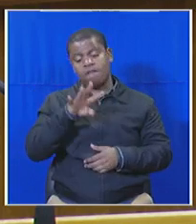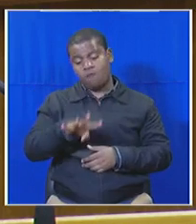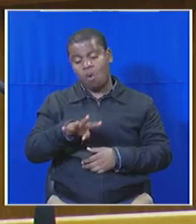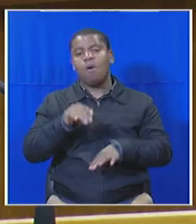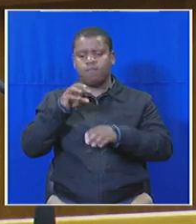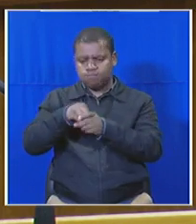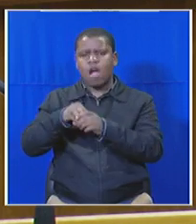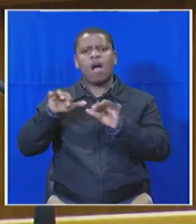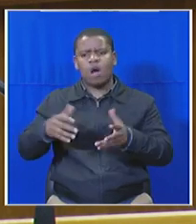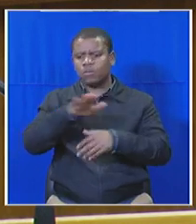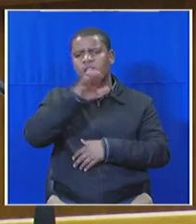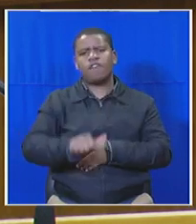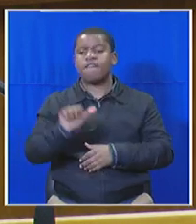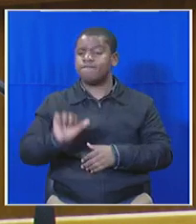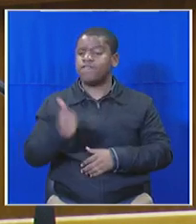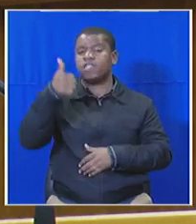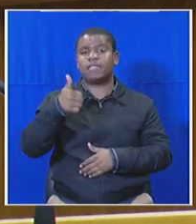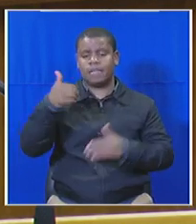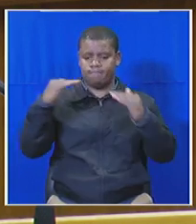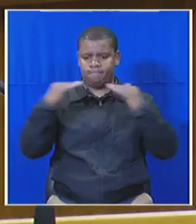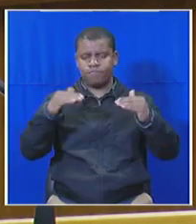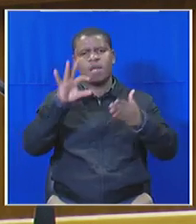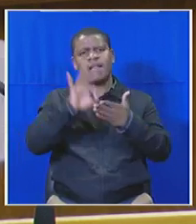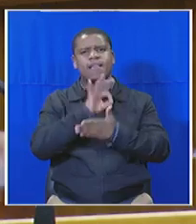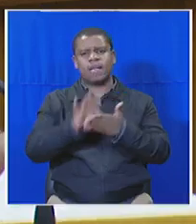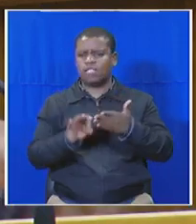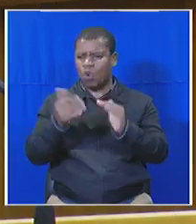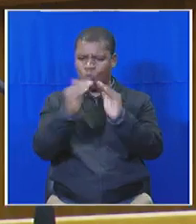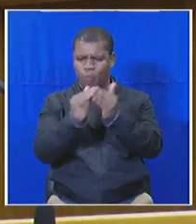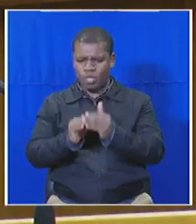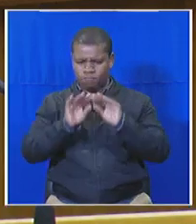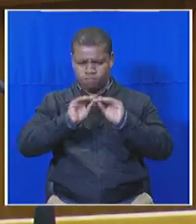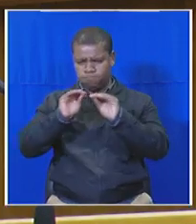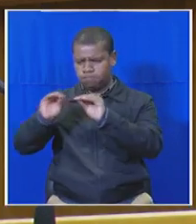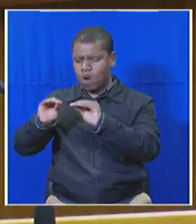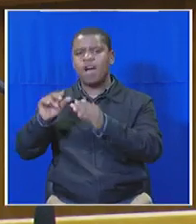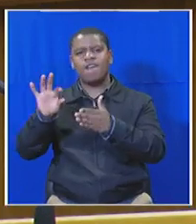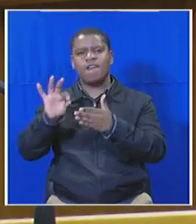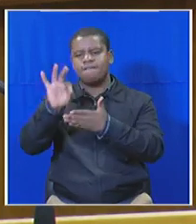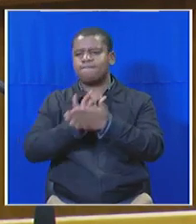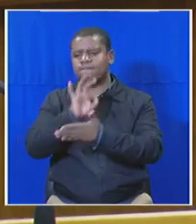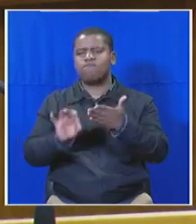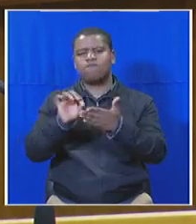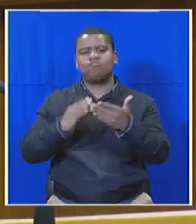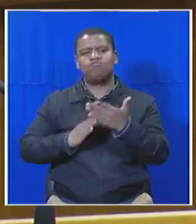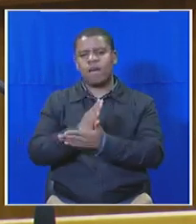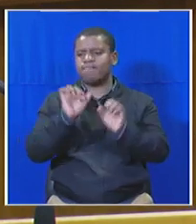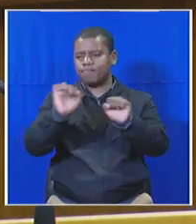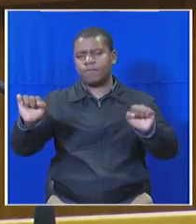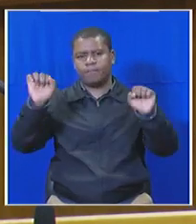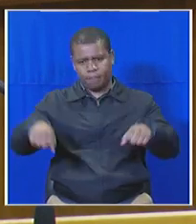education for South Africa's first democratic election, informing communities of their voting rights. Honorable Mubu changed his career direction